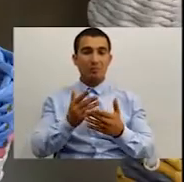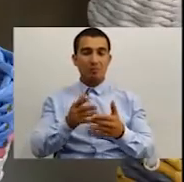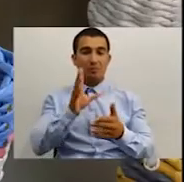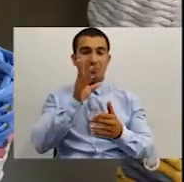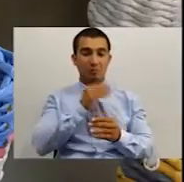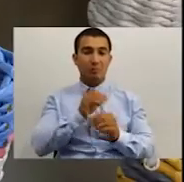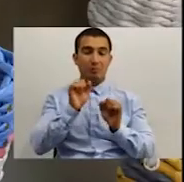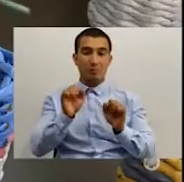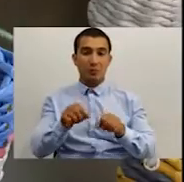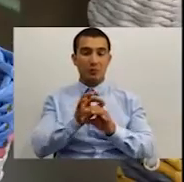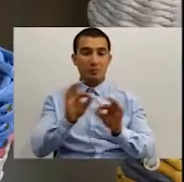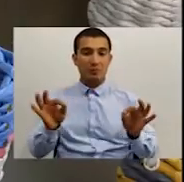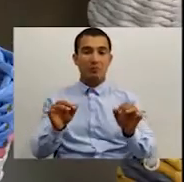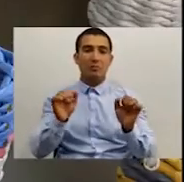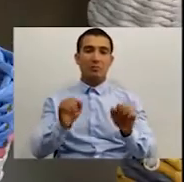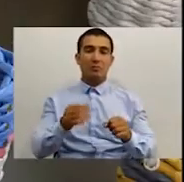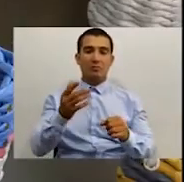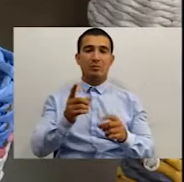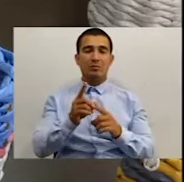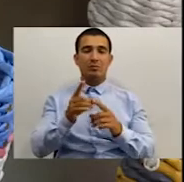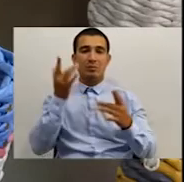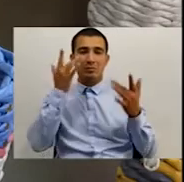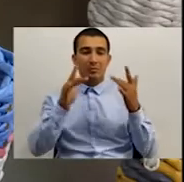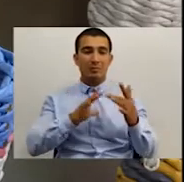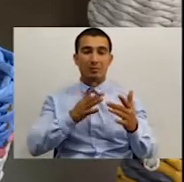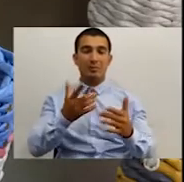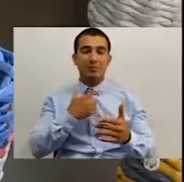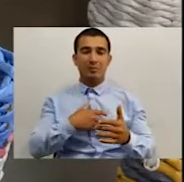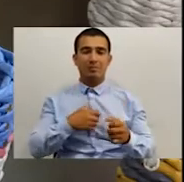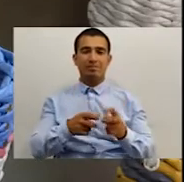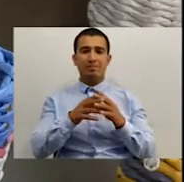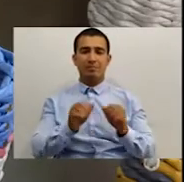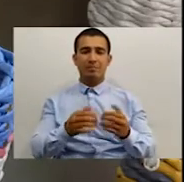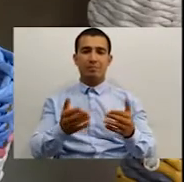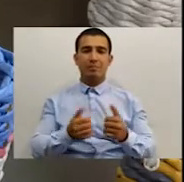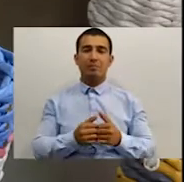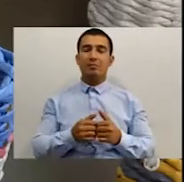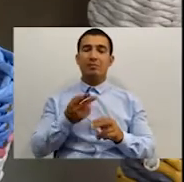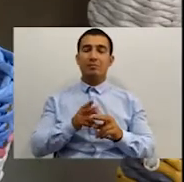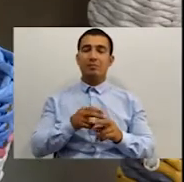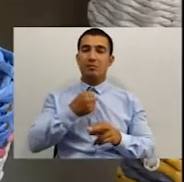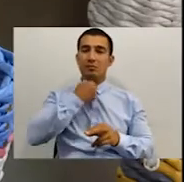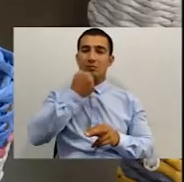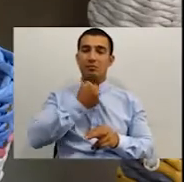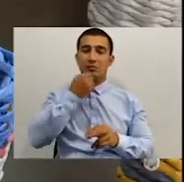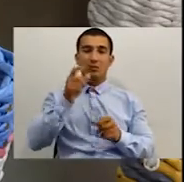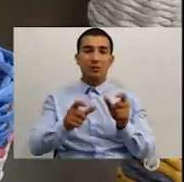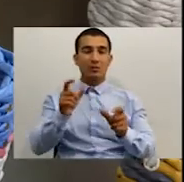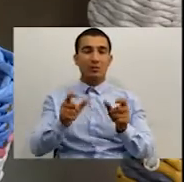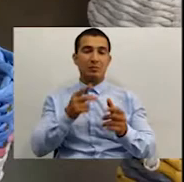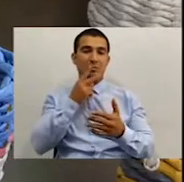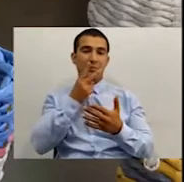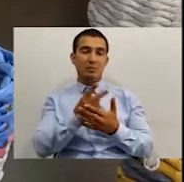Men sizlarga qiziqarli narsa aytaman. Katta odamlarga qaraganda bolajonlar tezroq bu